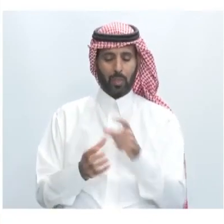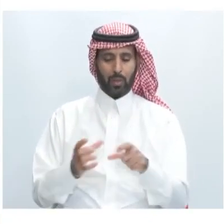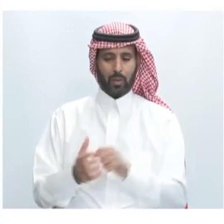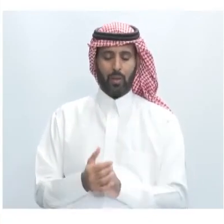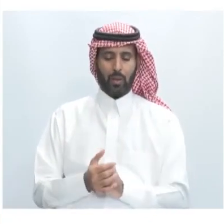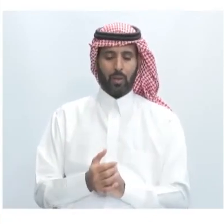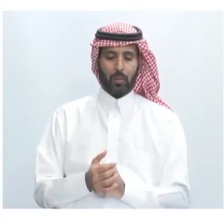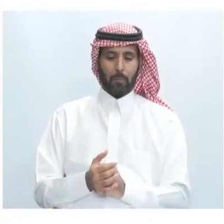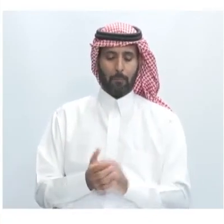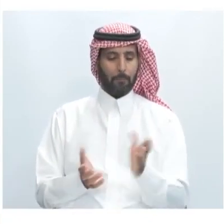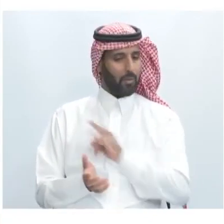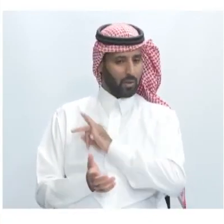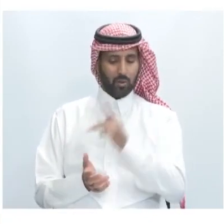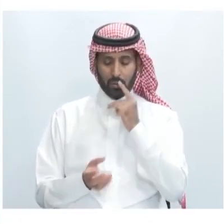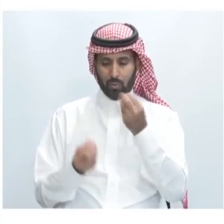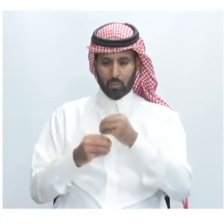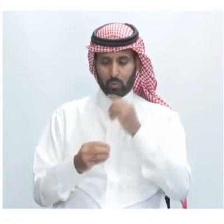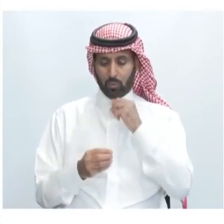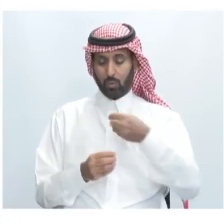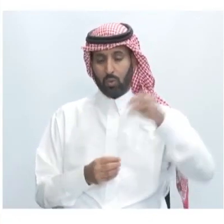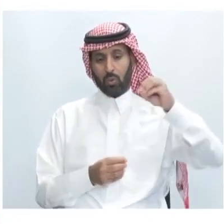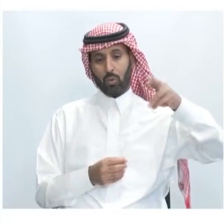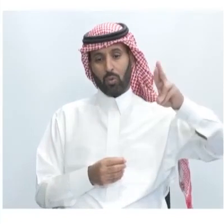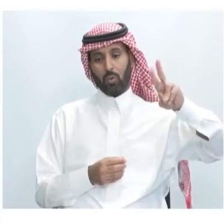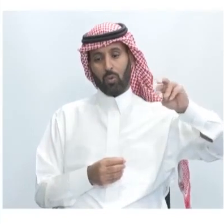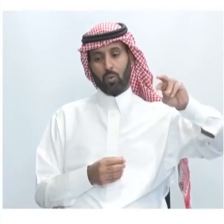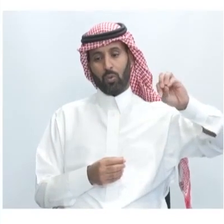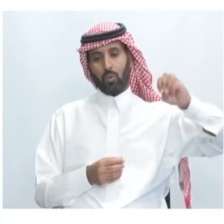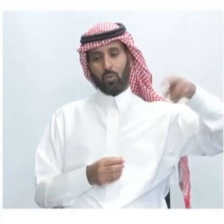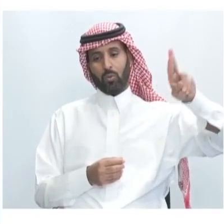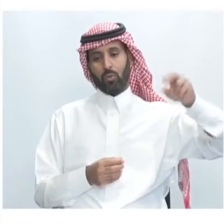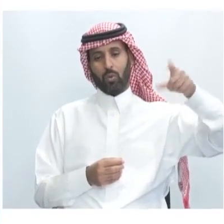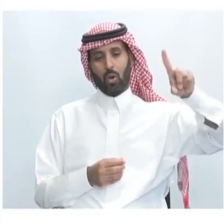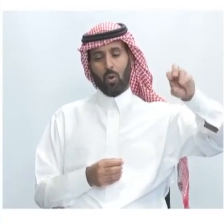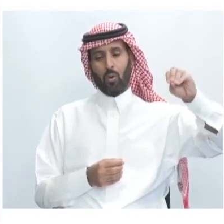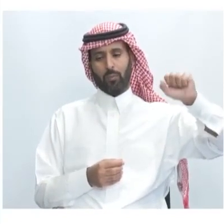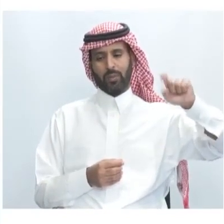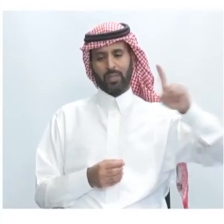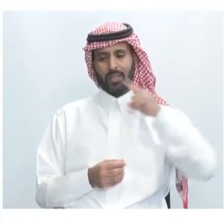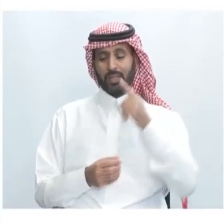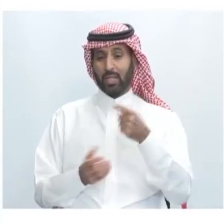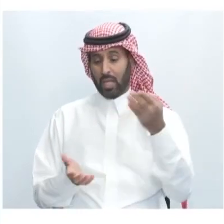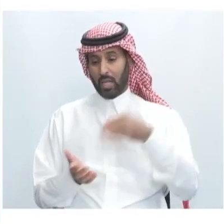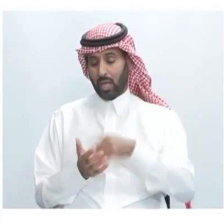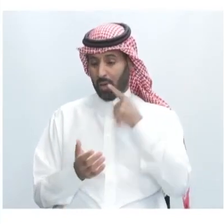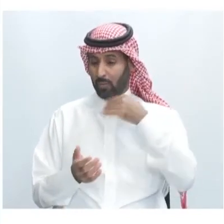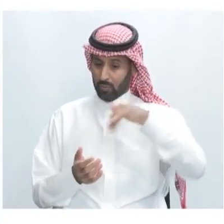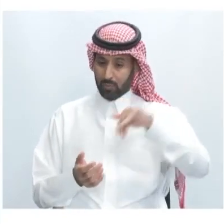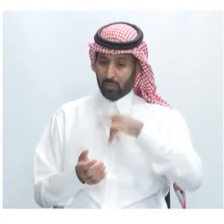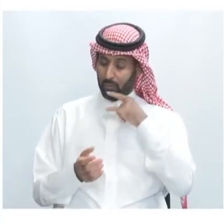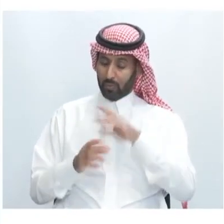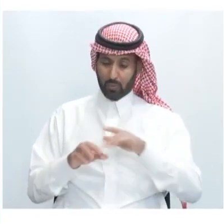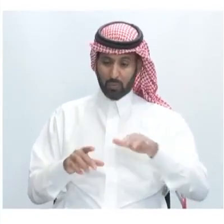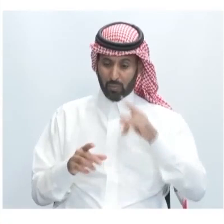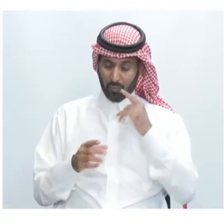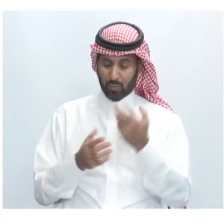many appliances. Don't overload electricity. Number six, I'm going to a game from a new online